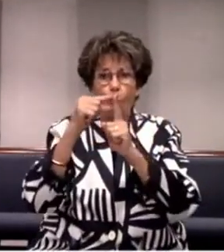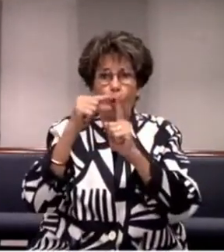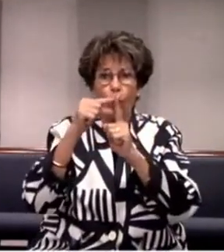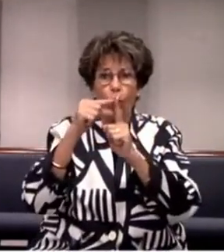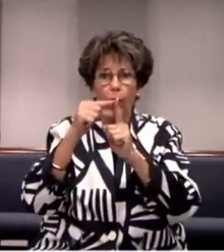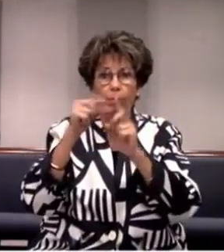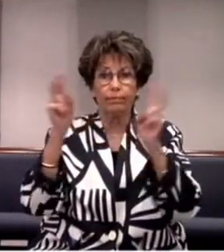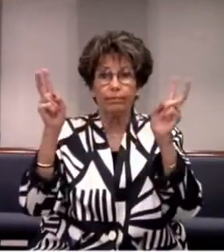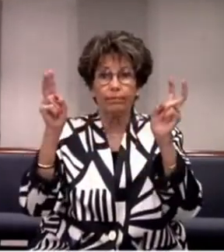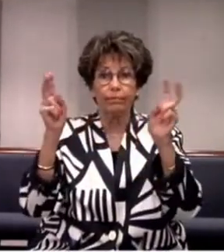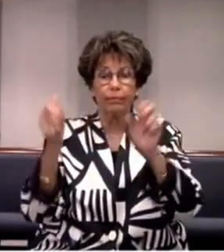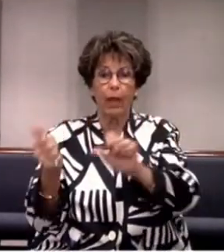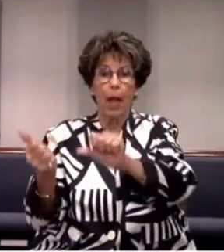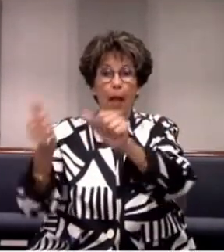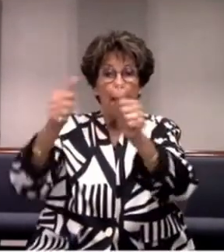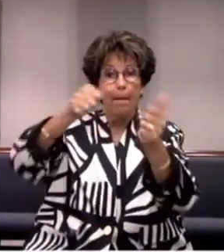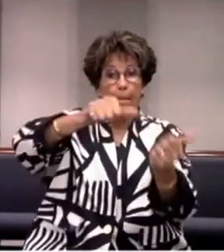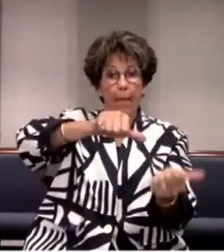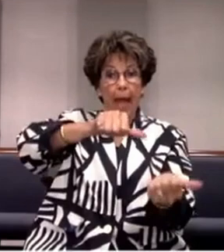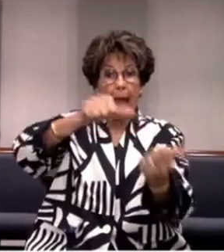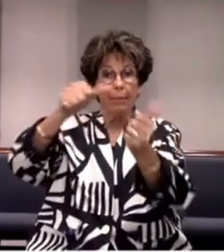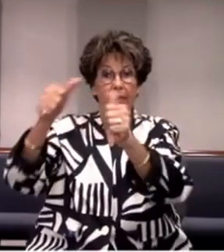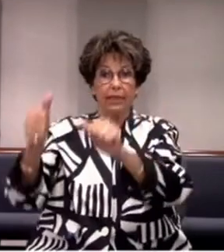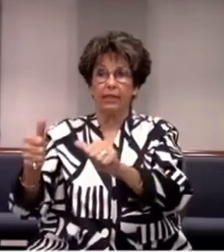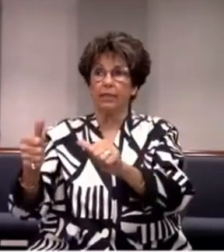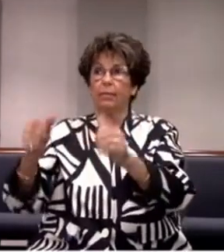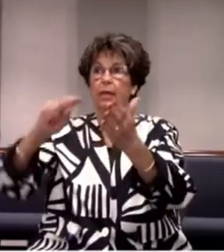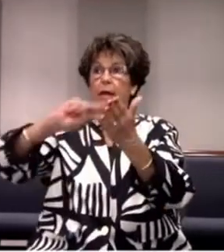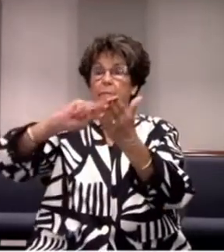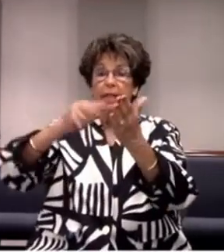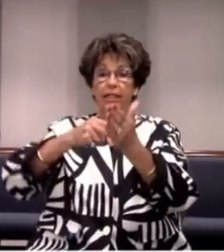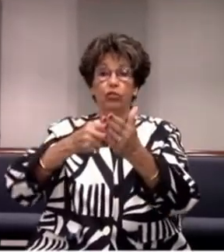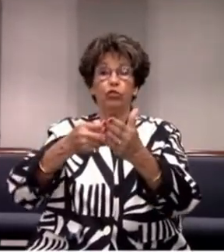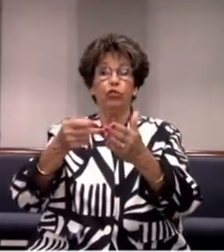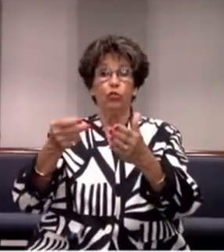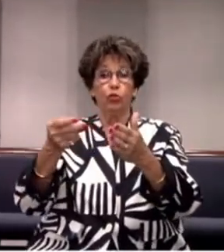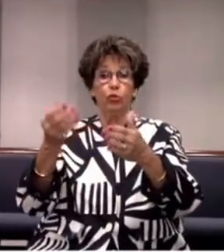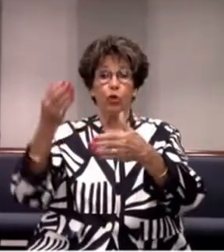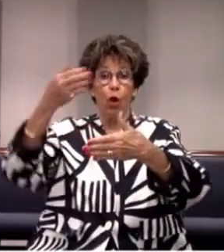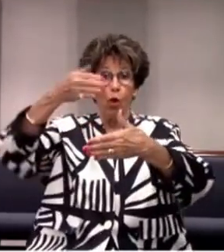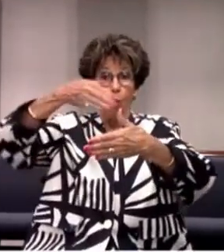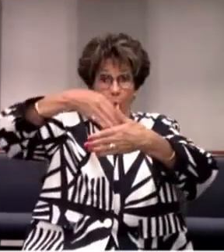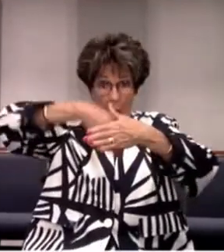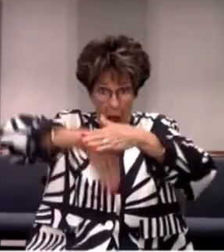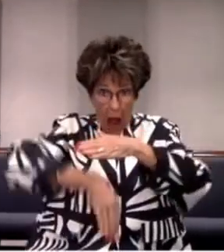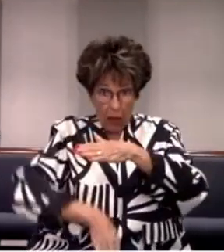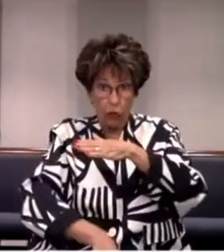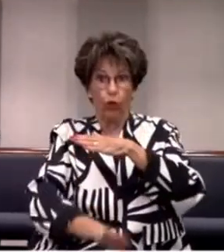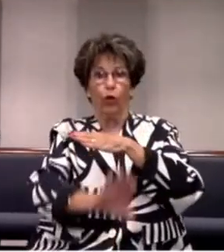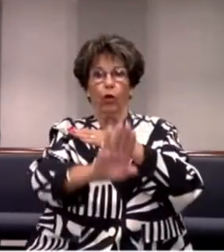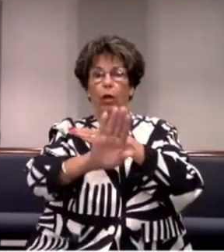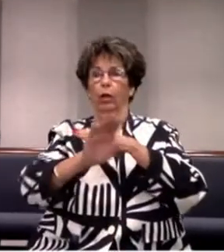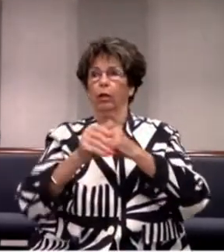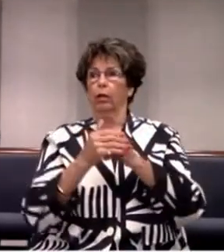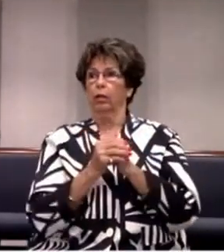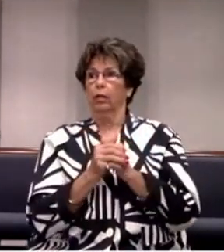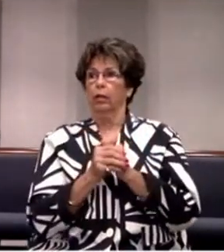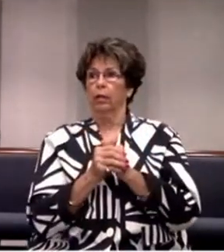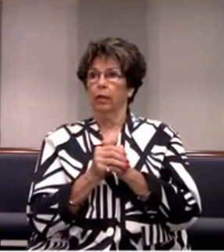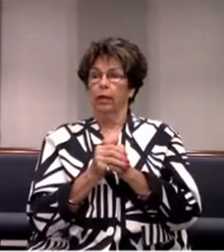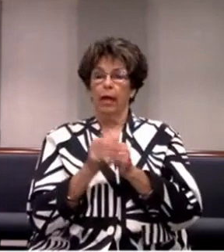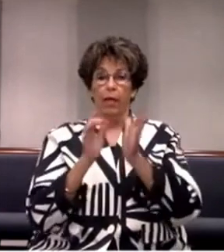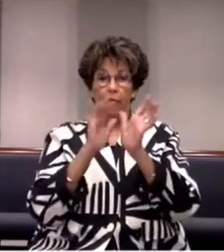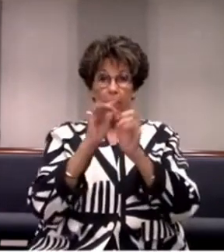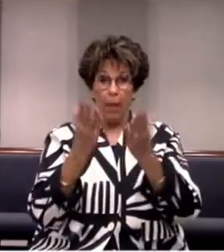itself. The Greek word there, baptized, means to immerse. The Bible talks about two types